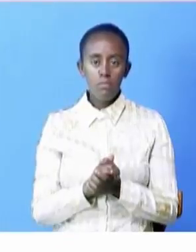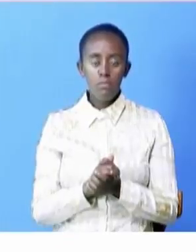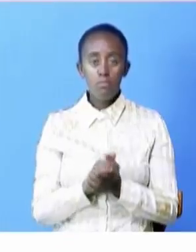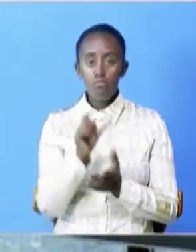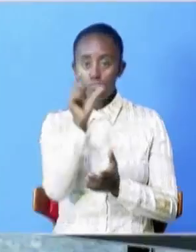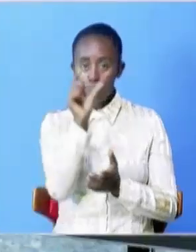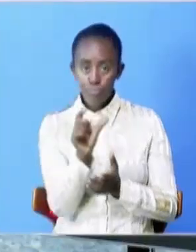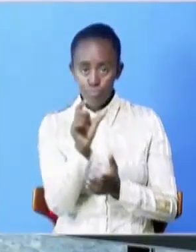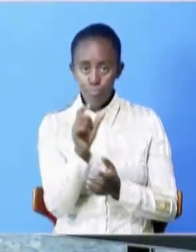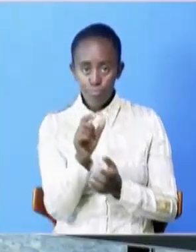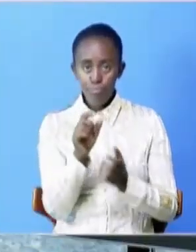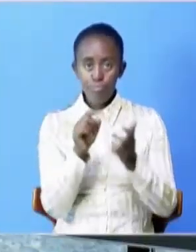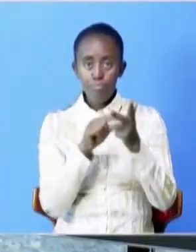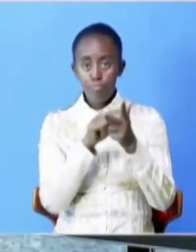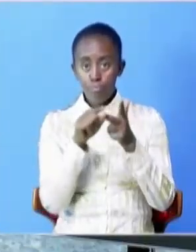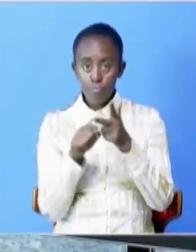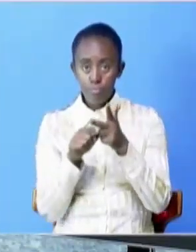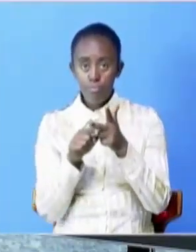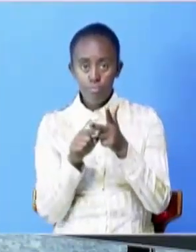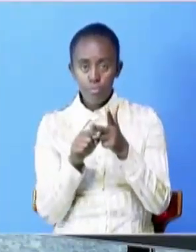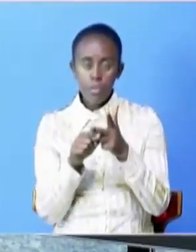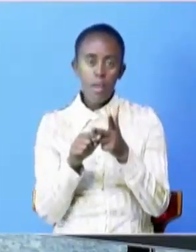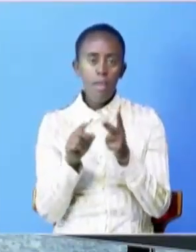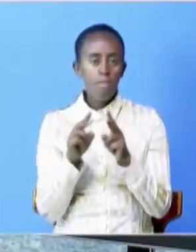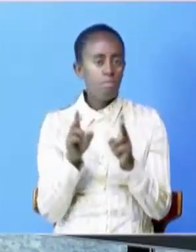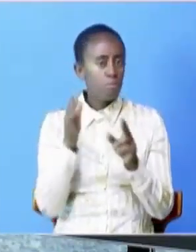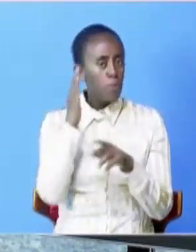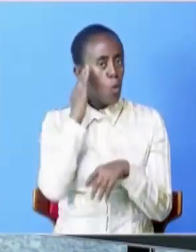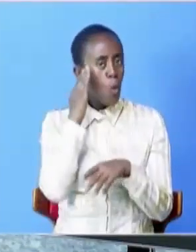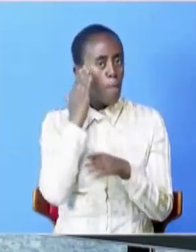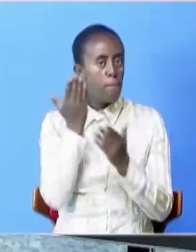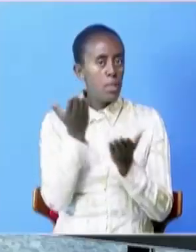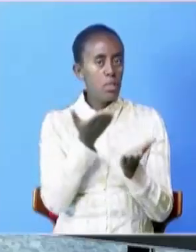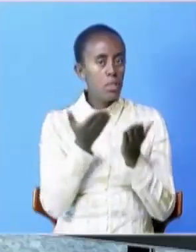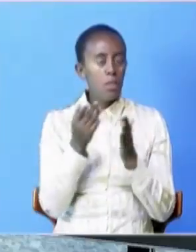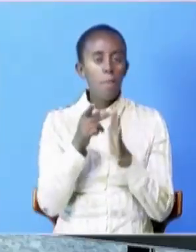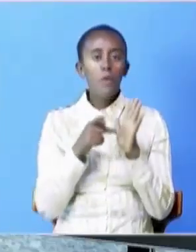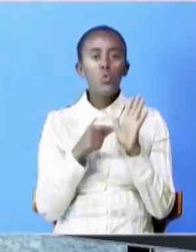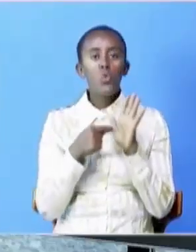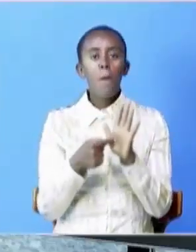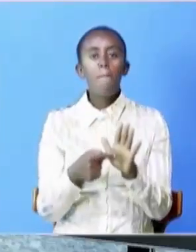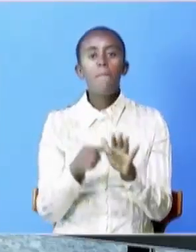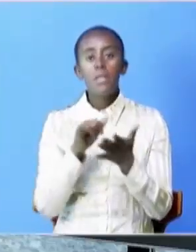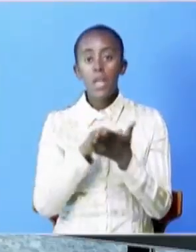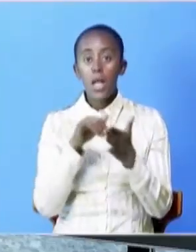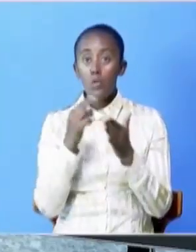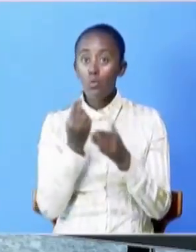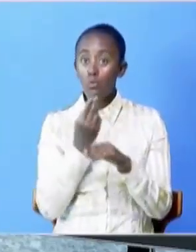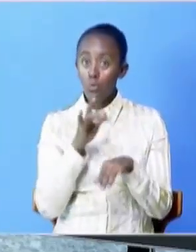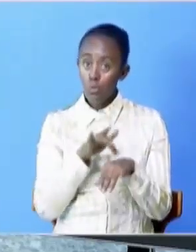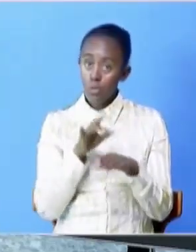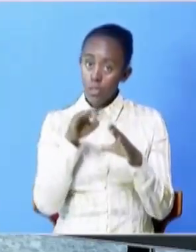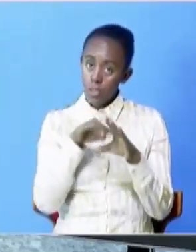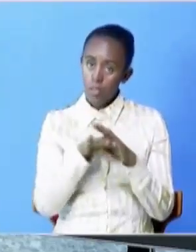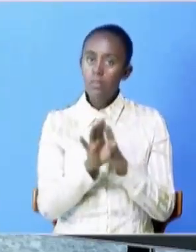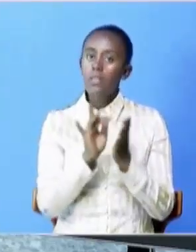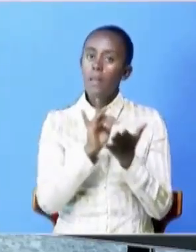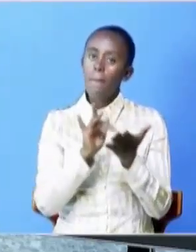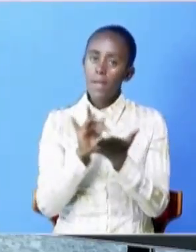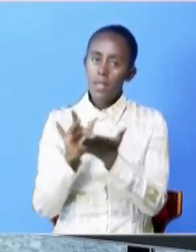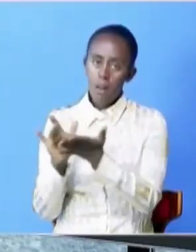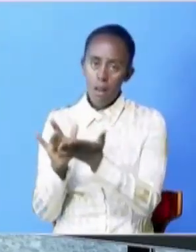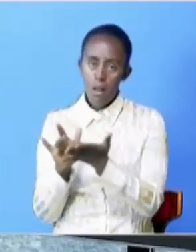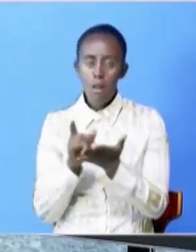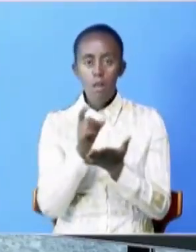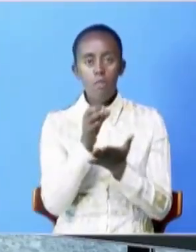These are what? These are very common punctuation marks that we use in the middle of